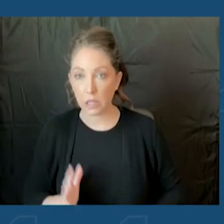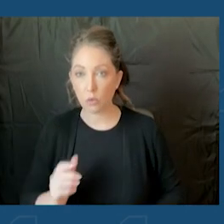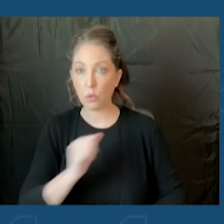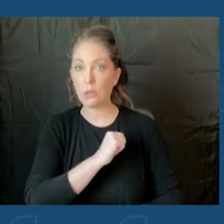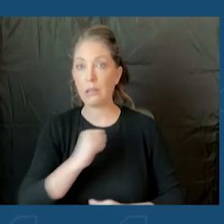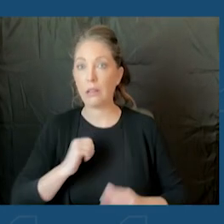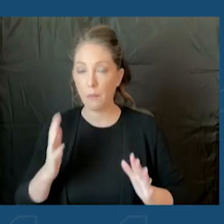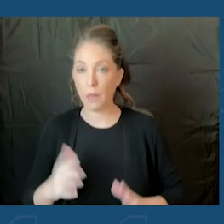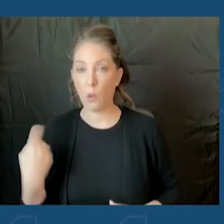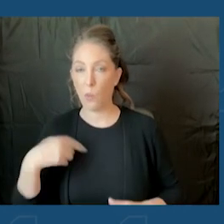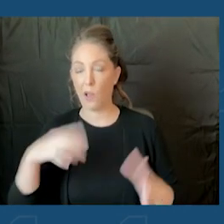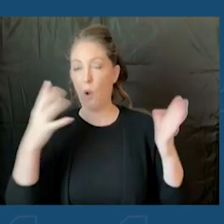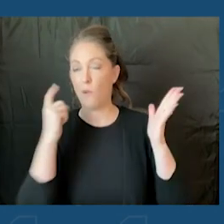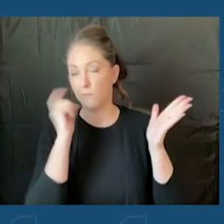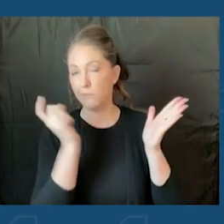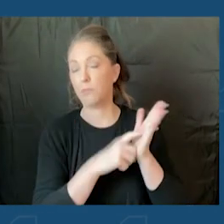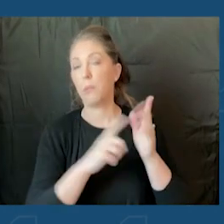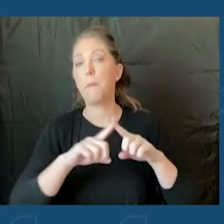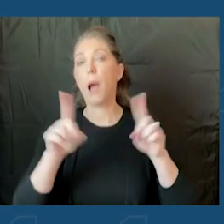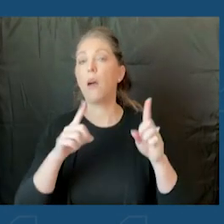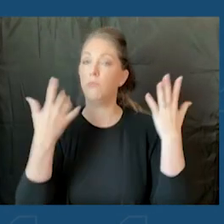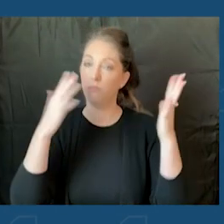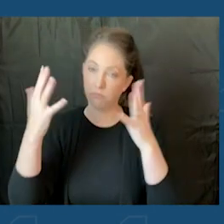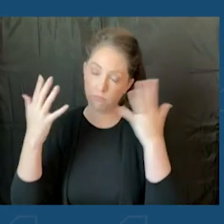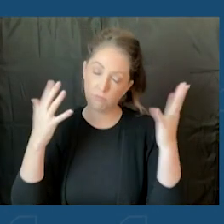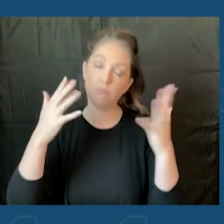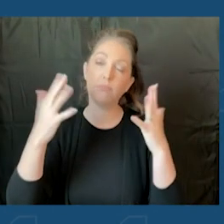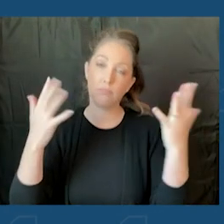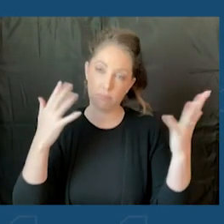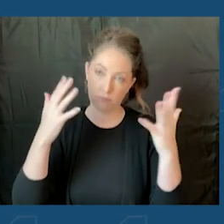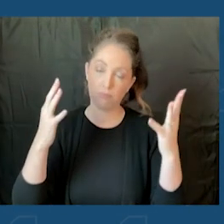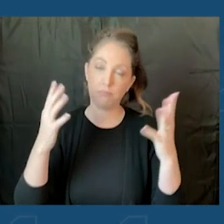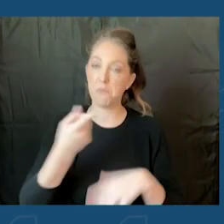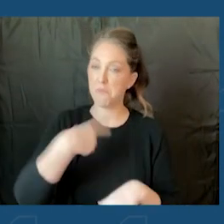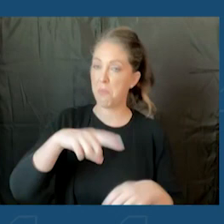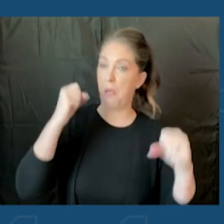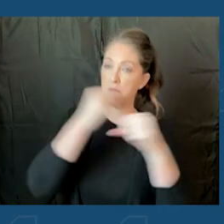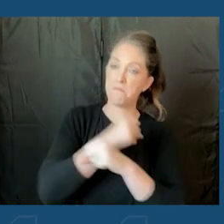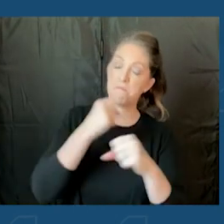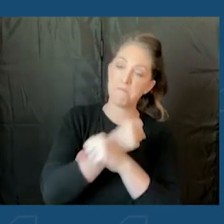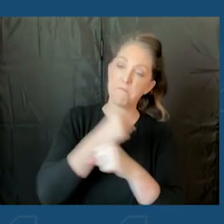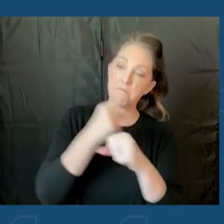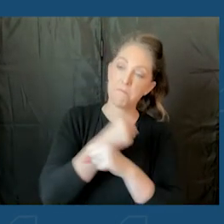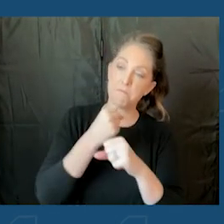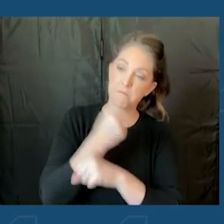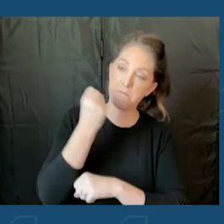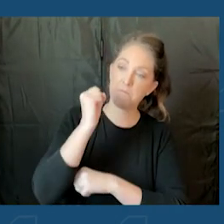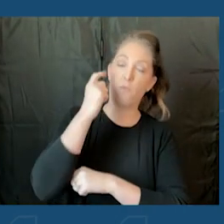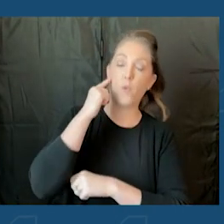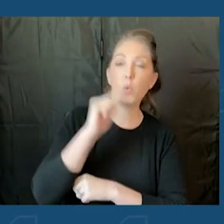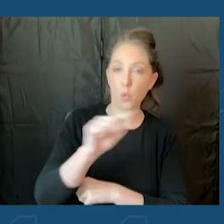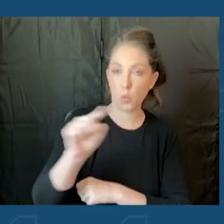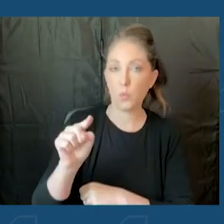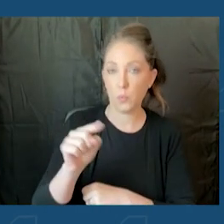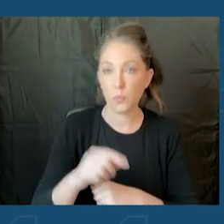all of them, because they fight for you every single day in our state legislature.